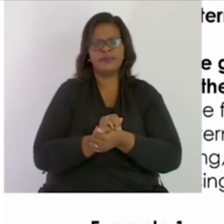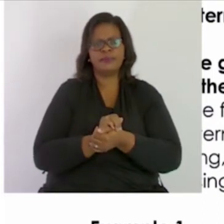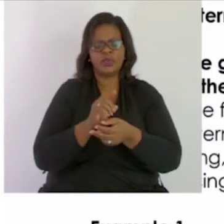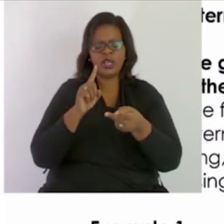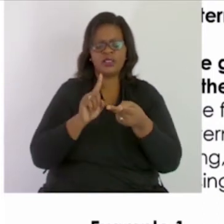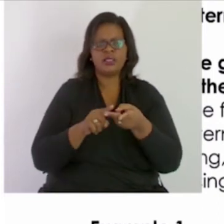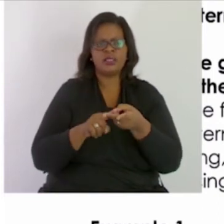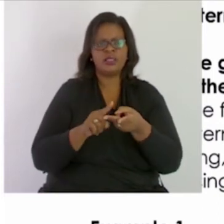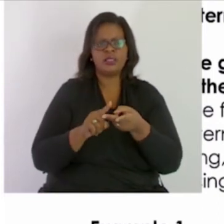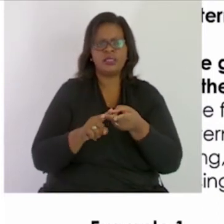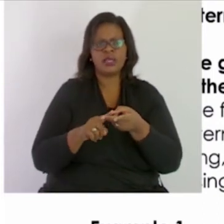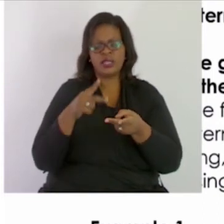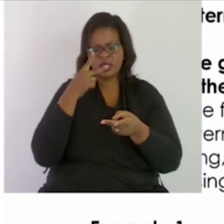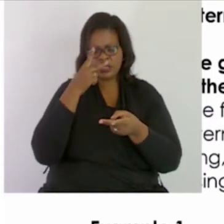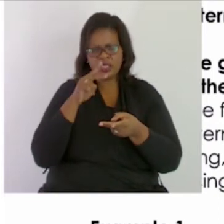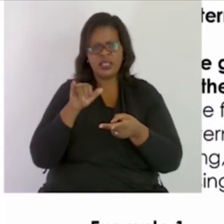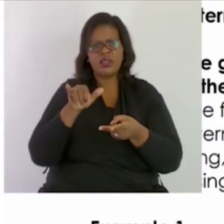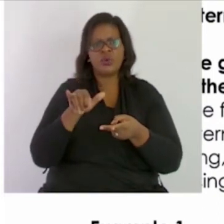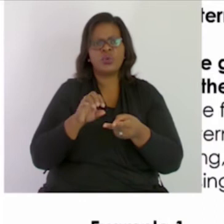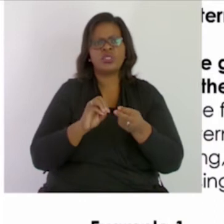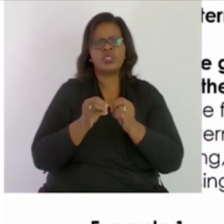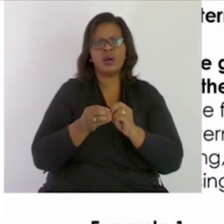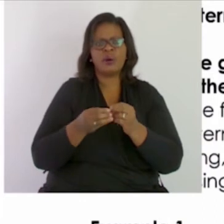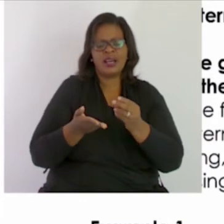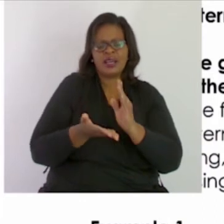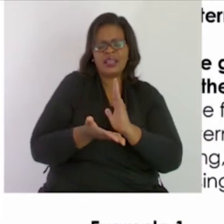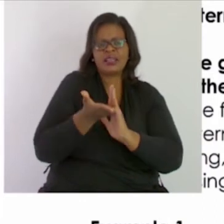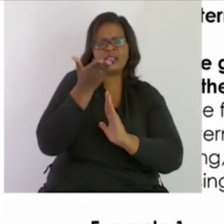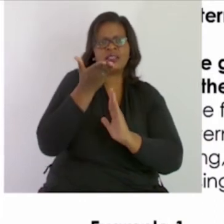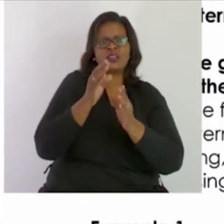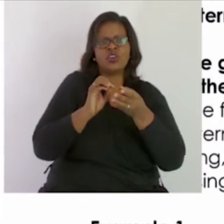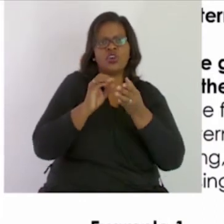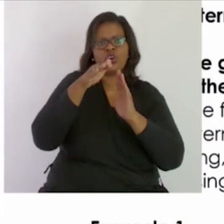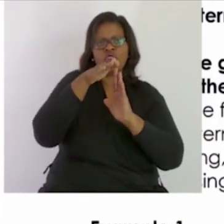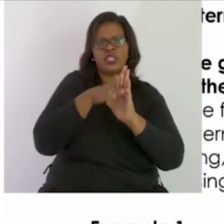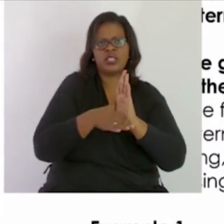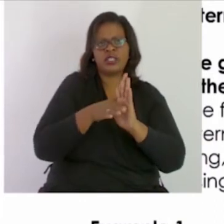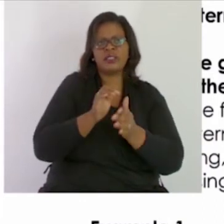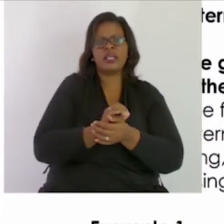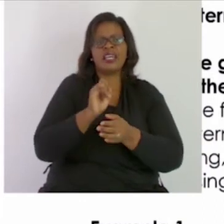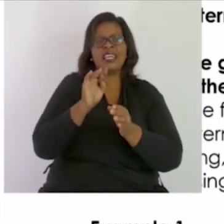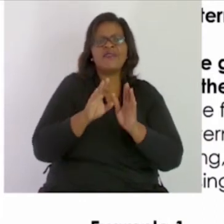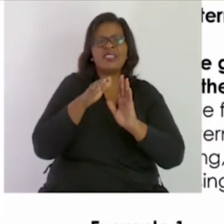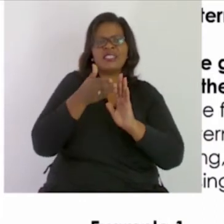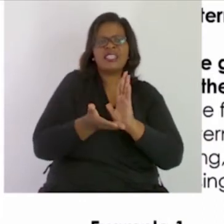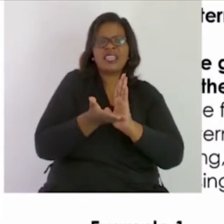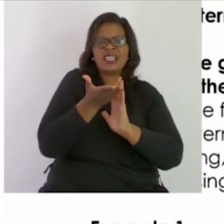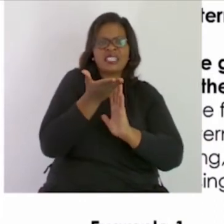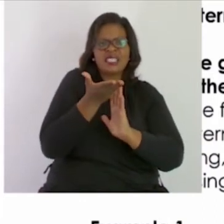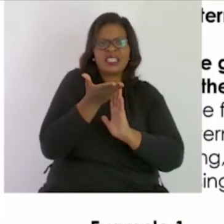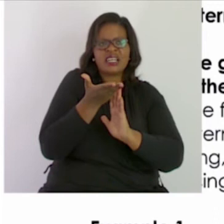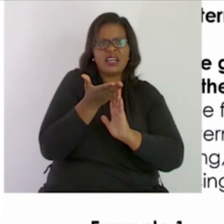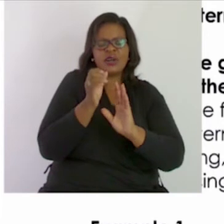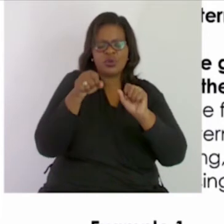start the pattern to see whether it is increasing or decreasing. If it is increasing, you are supposed